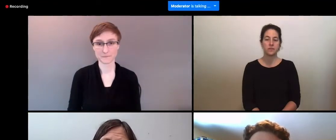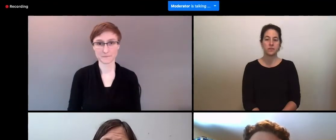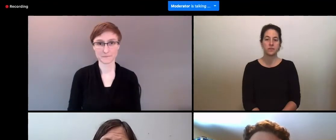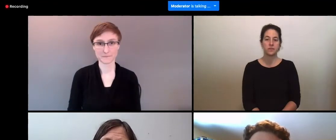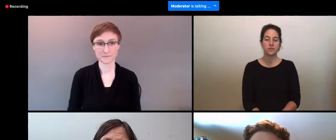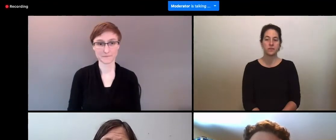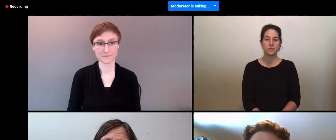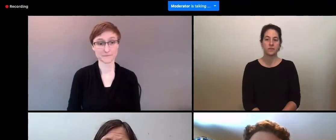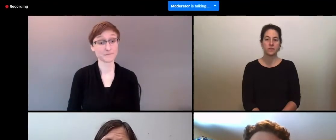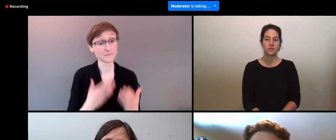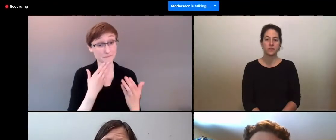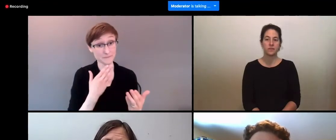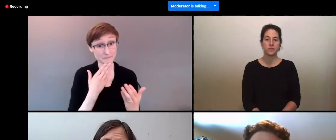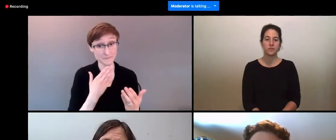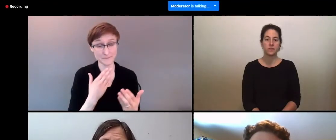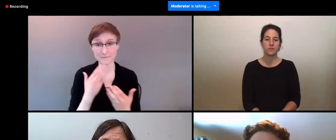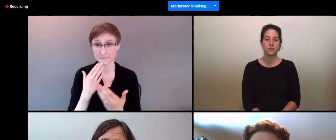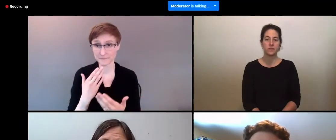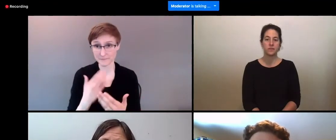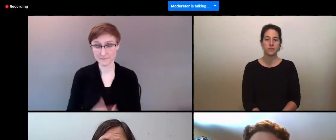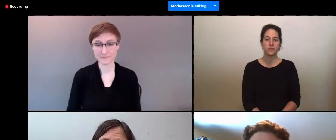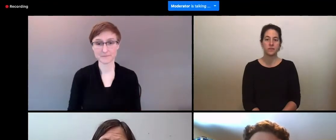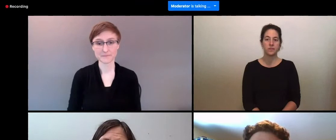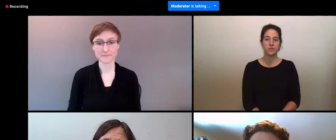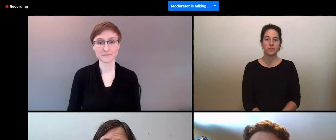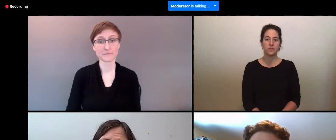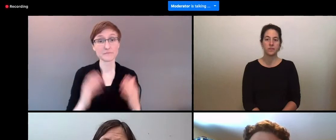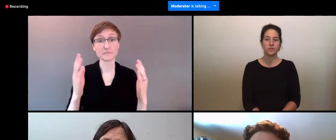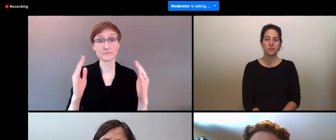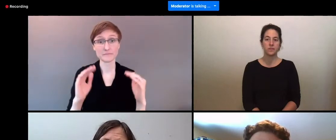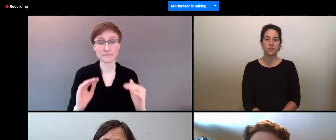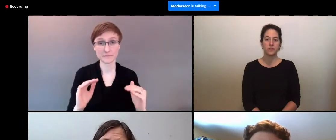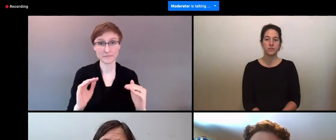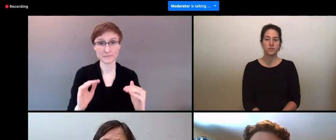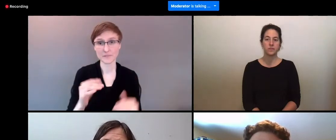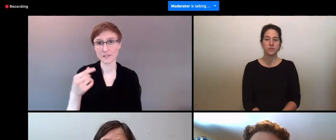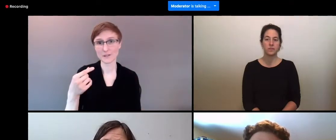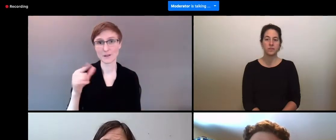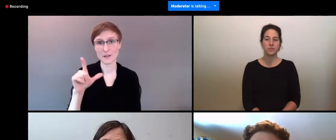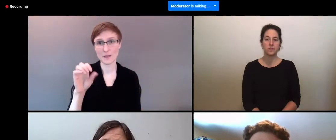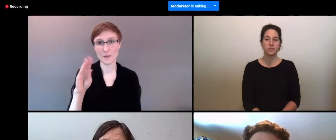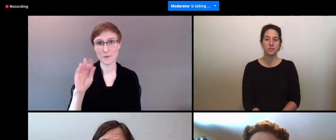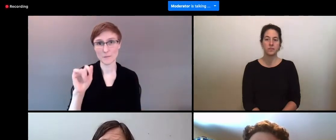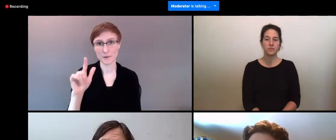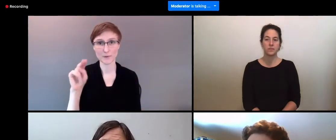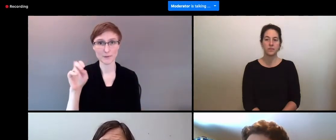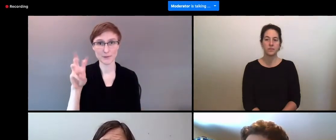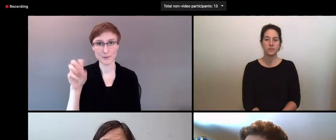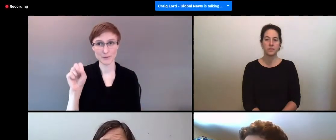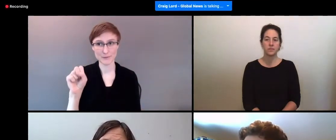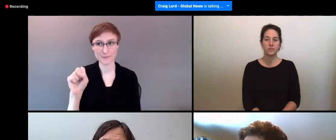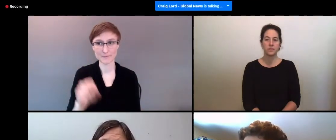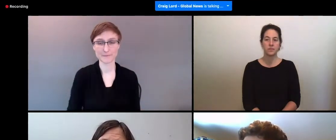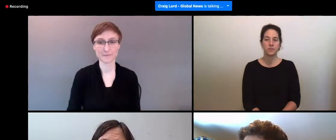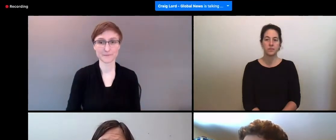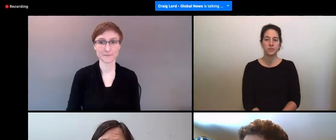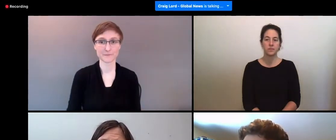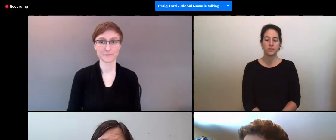Great. Thank you, Doctor. Thank you, Josh. Up next, we have Craig Lord with Global News. Please go ahead, Craig. Thank